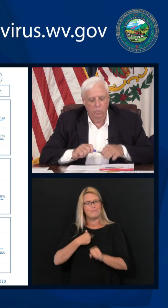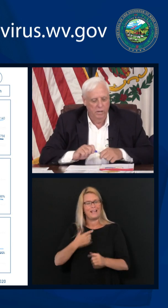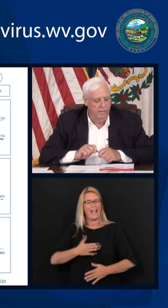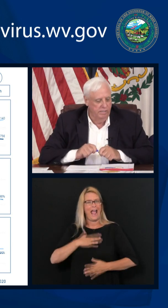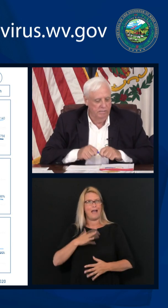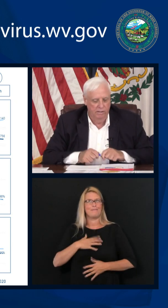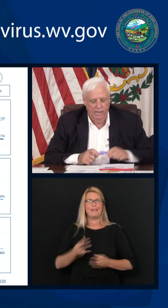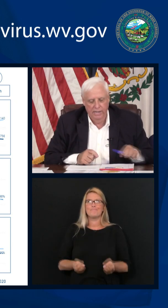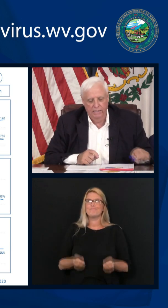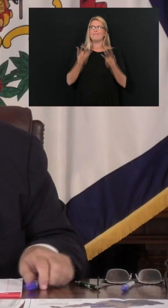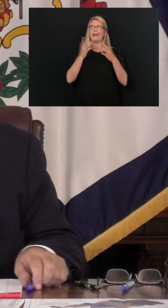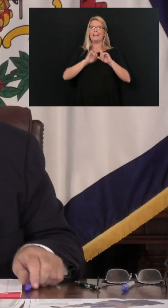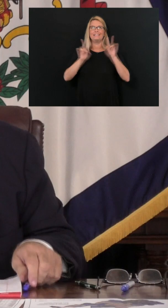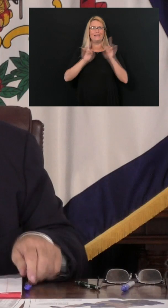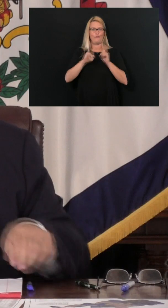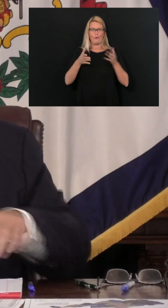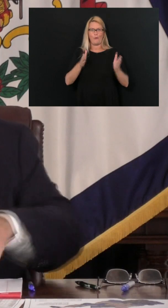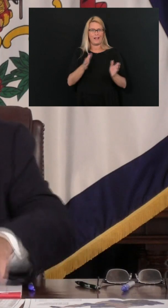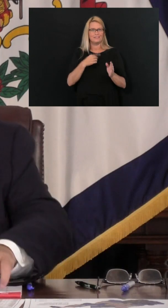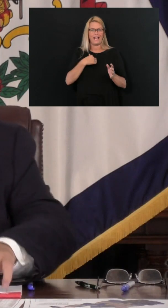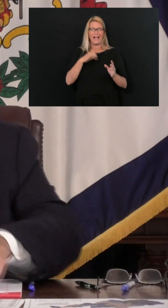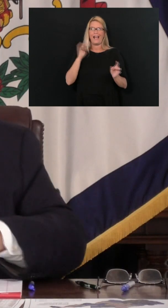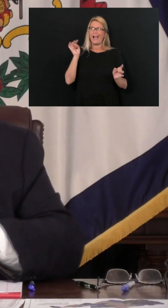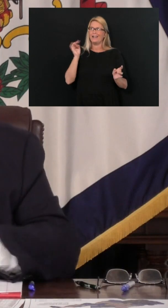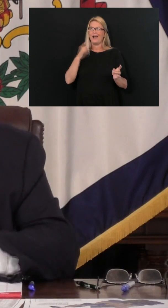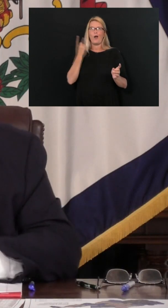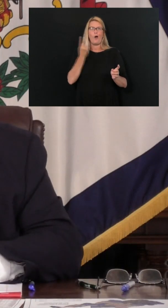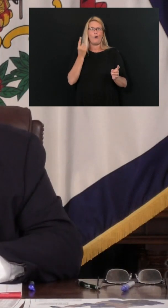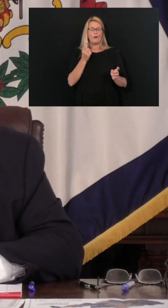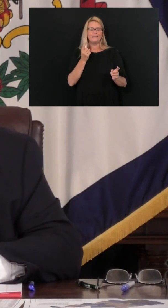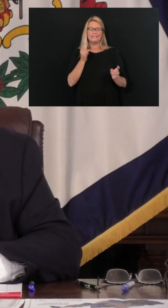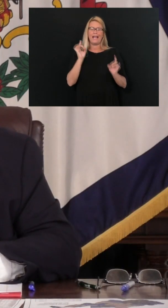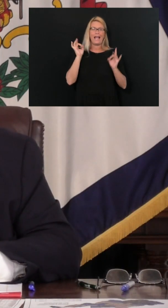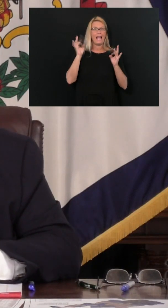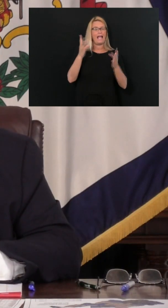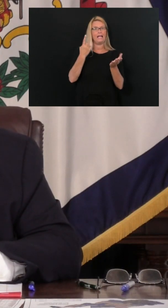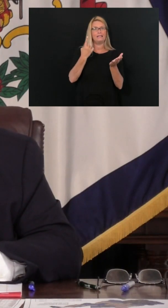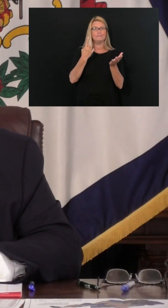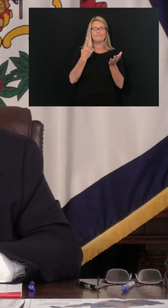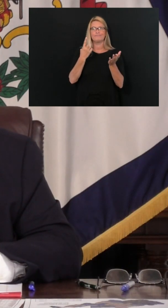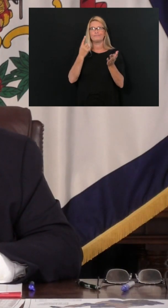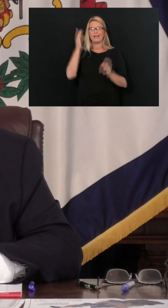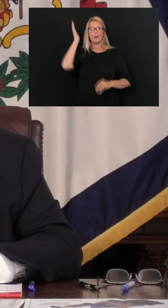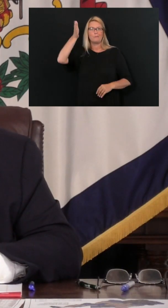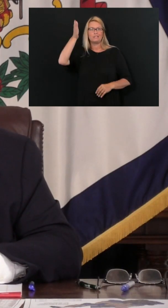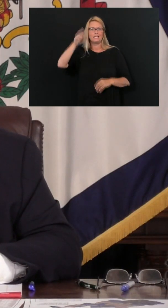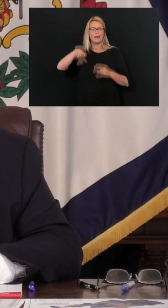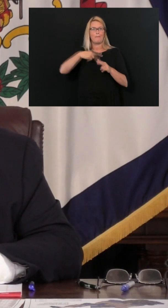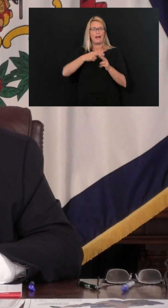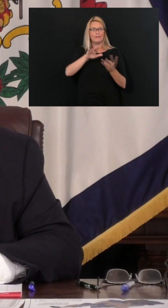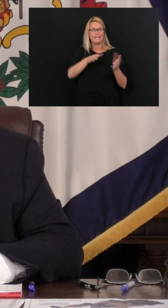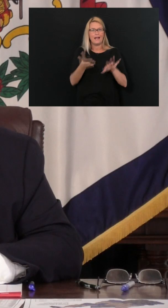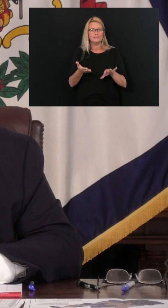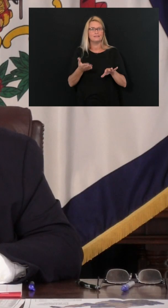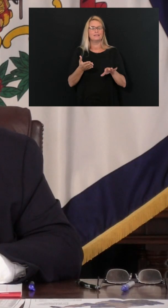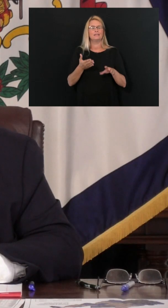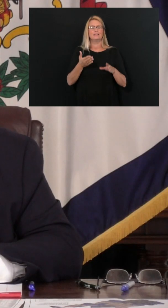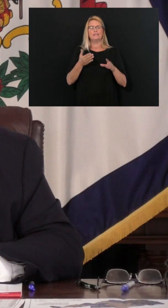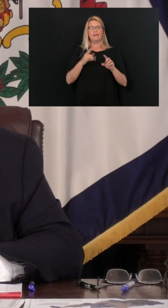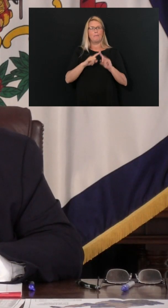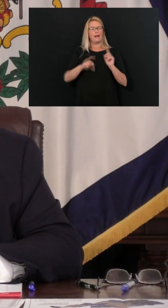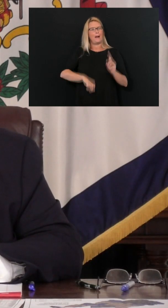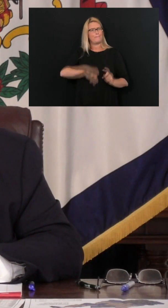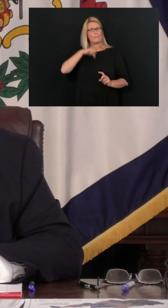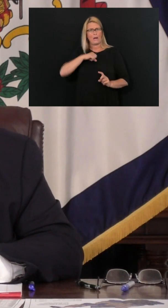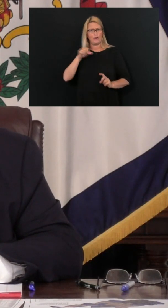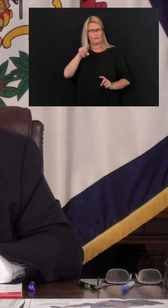different ways. You know, I hate like crazy to talk to you about losing West Virginians like I did in the beginning, but you know, I'm really proud